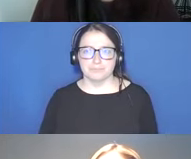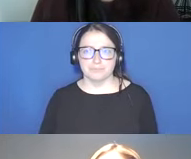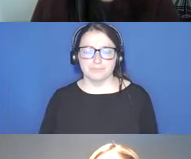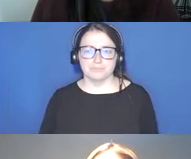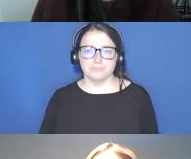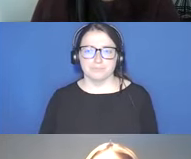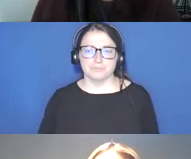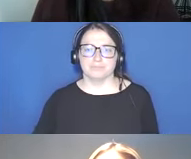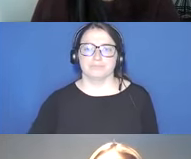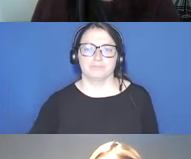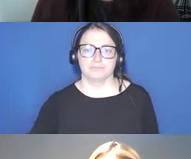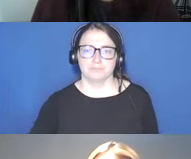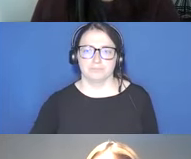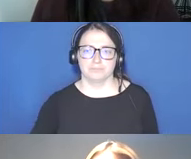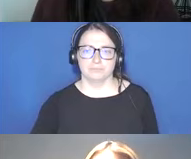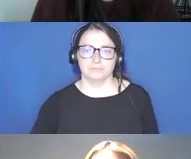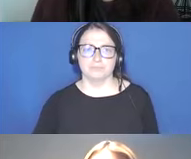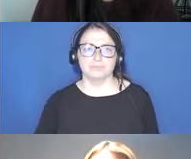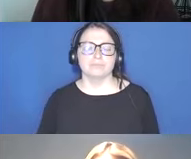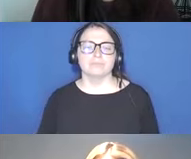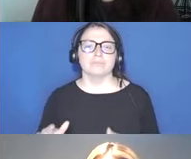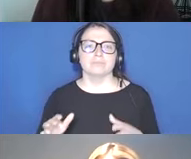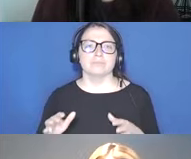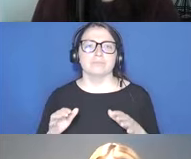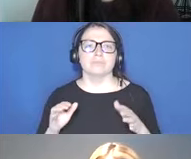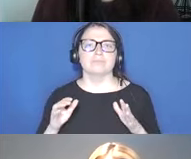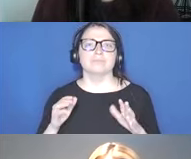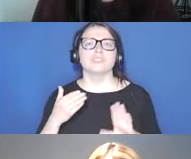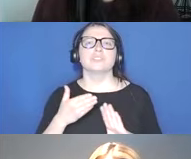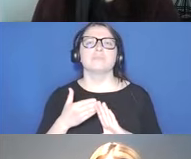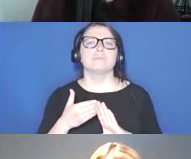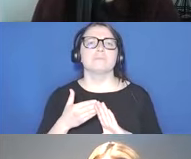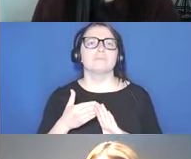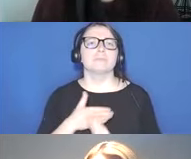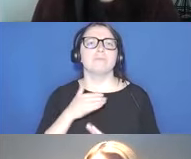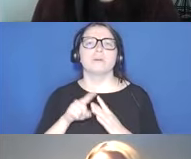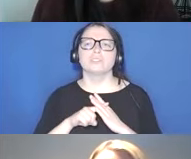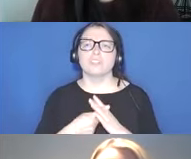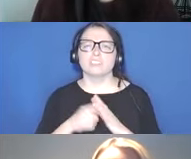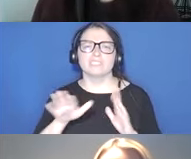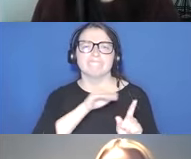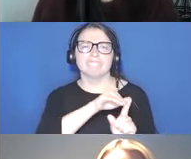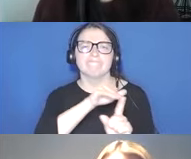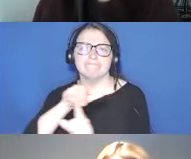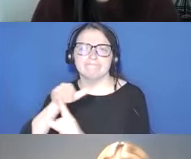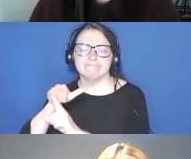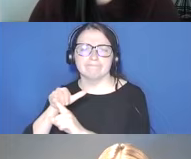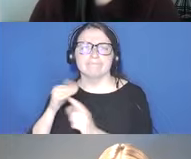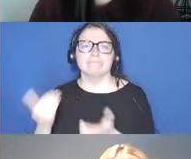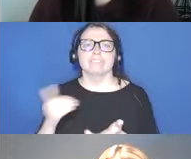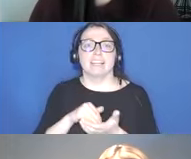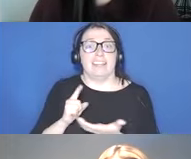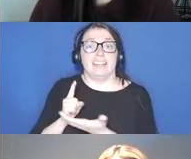Okay. So real quick, before we get into our next question, I'd like to just remind everyone and mention that our discussion today